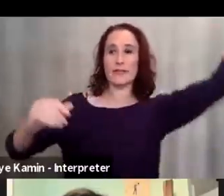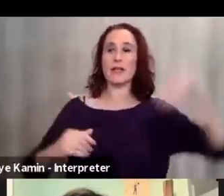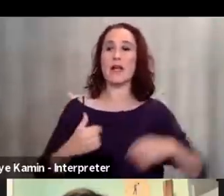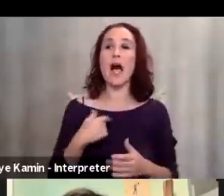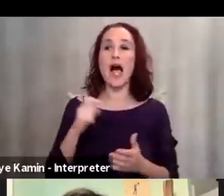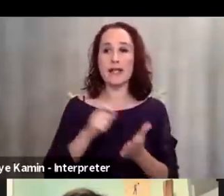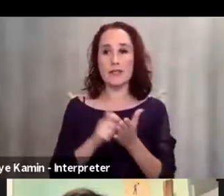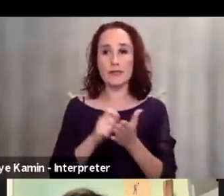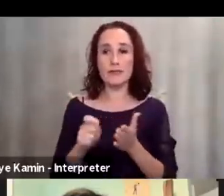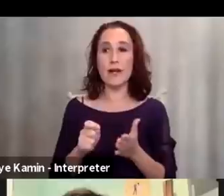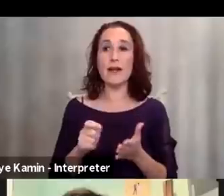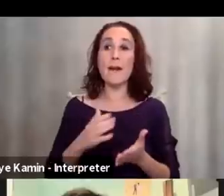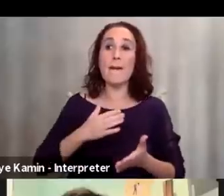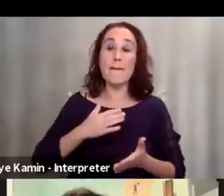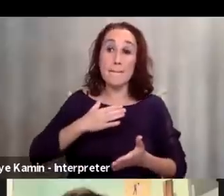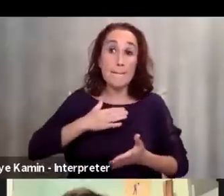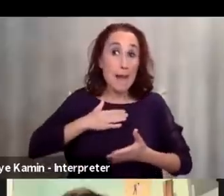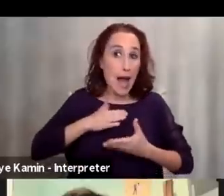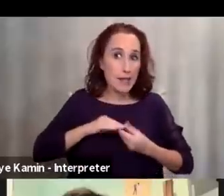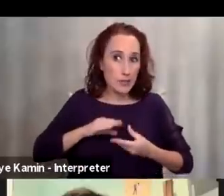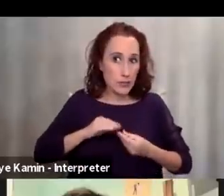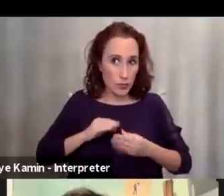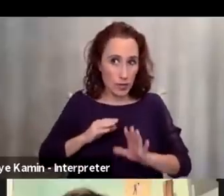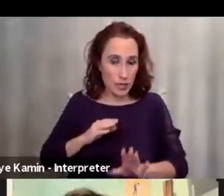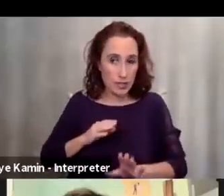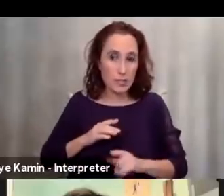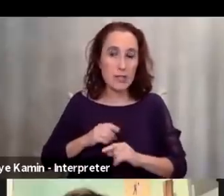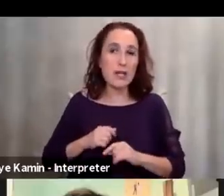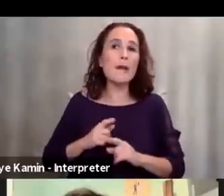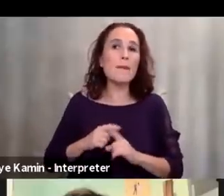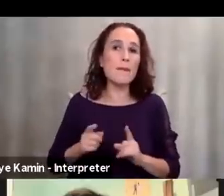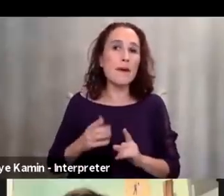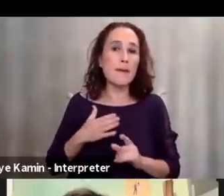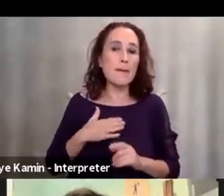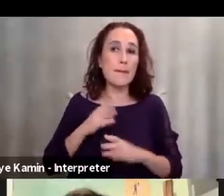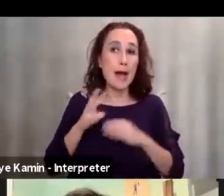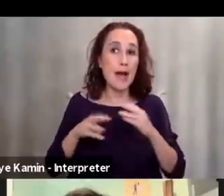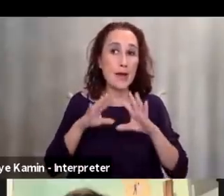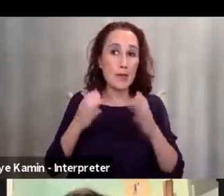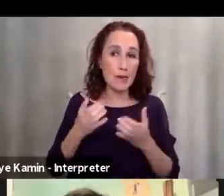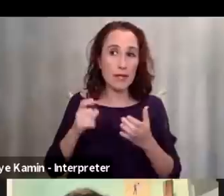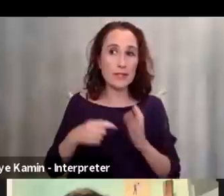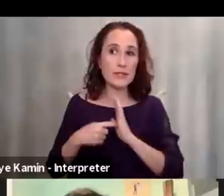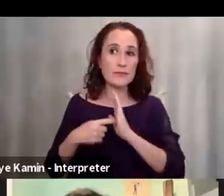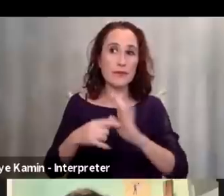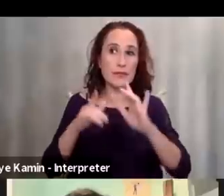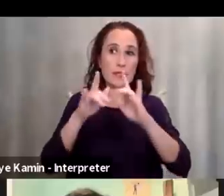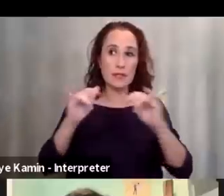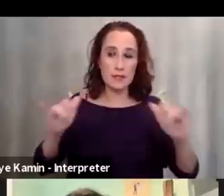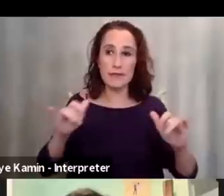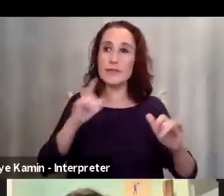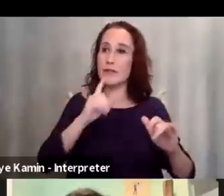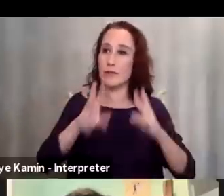stories that are mine to tell, and that I also make sure that my world represents the diversity of the